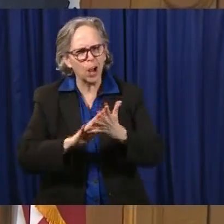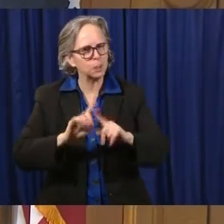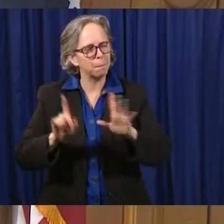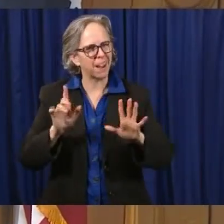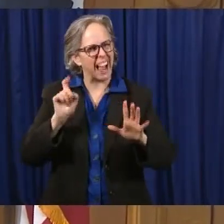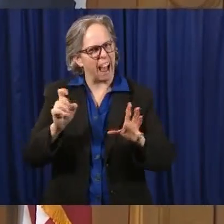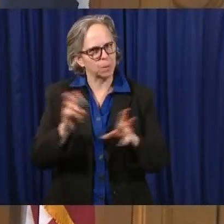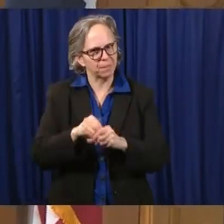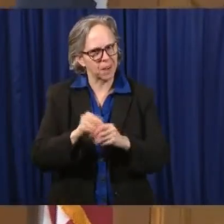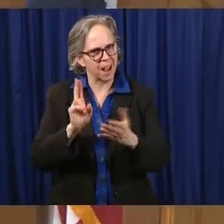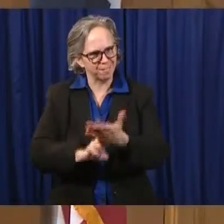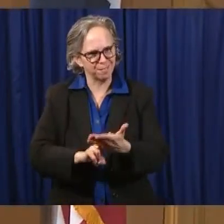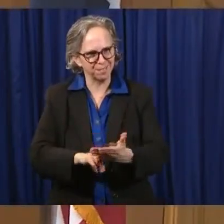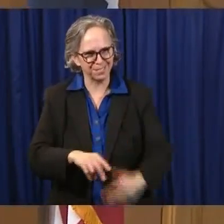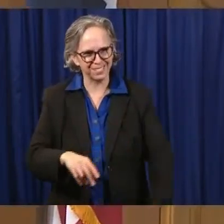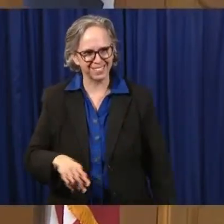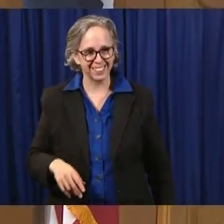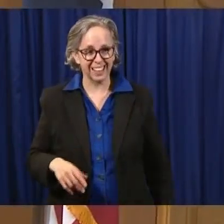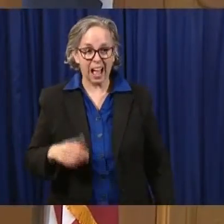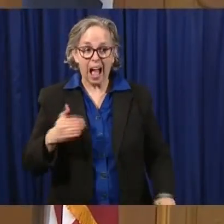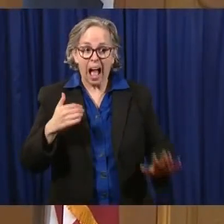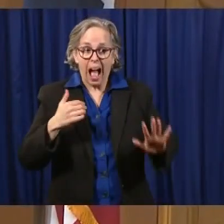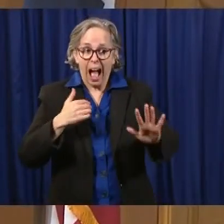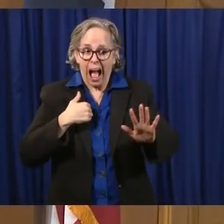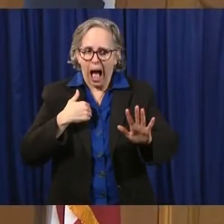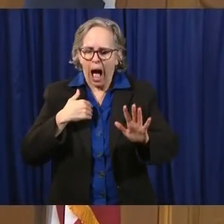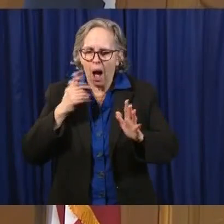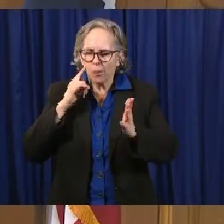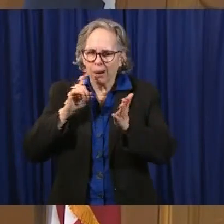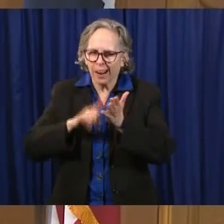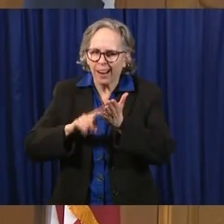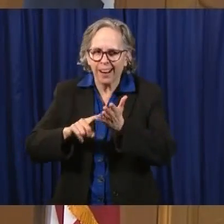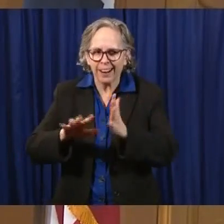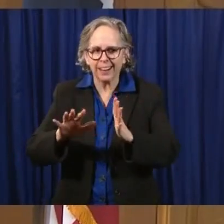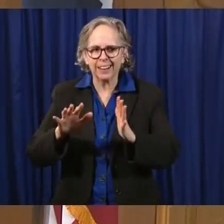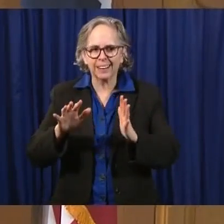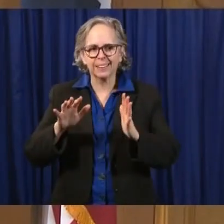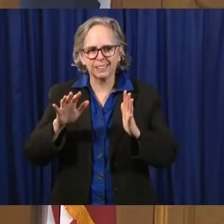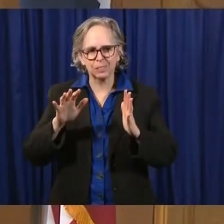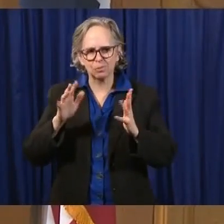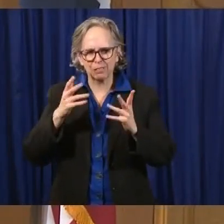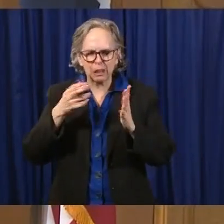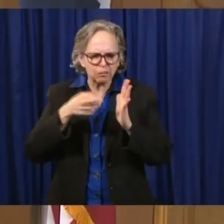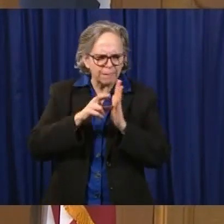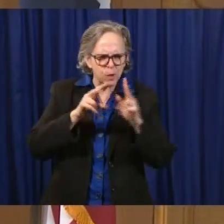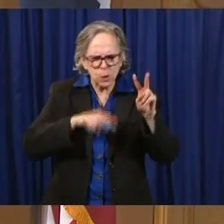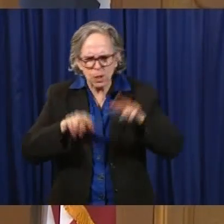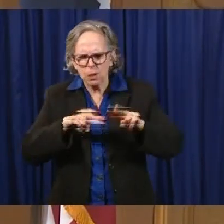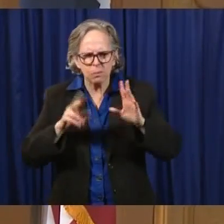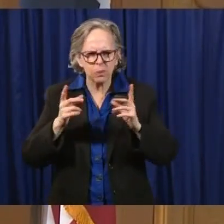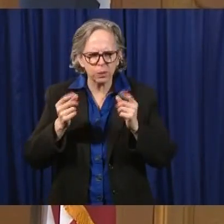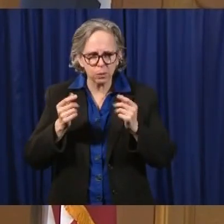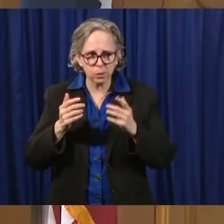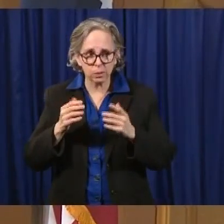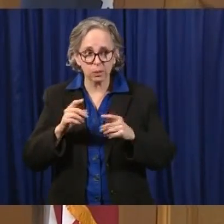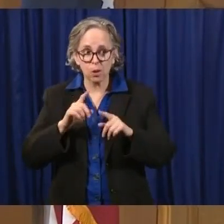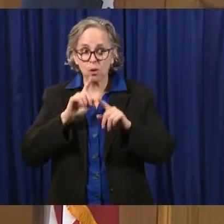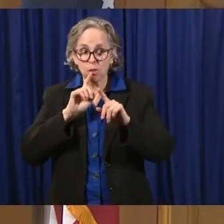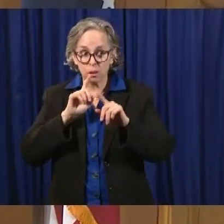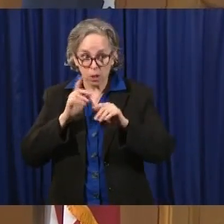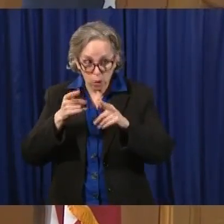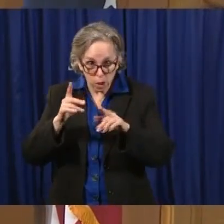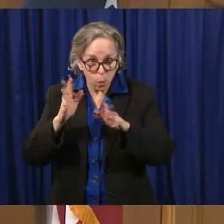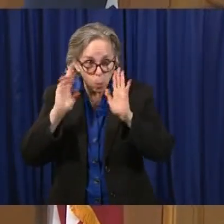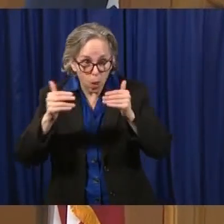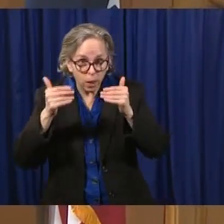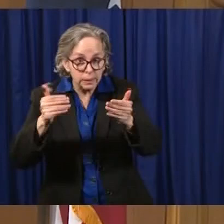orders. I think yesterday was the alcohol sales, so. Okay, but suffice to say, you hope that will be soon, I assume. Absolutely.